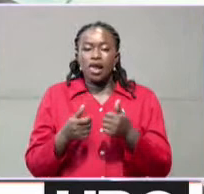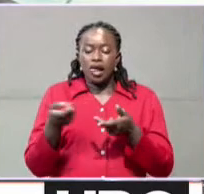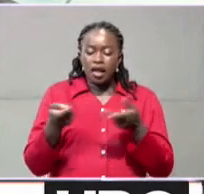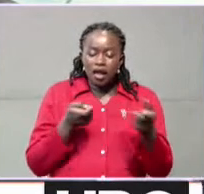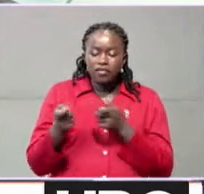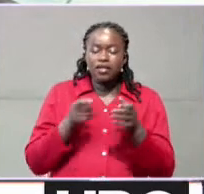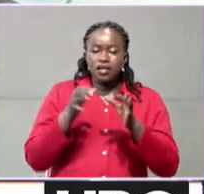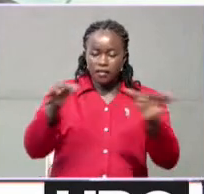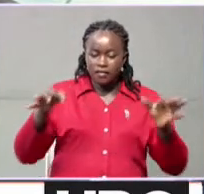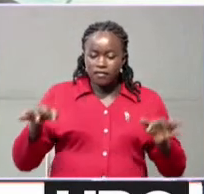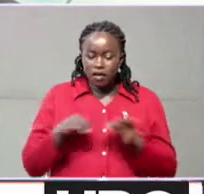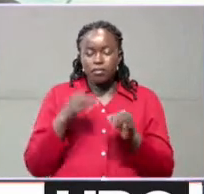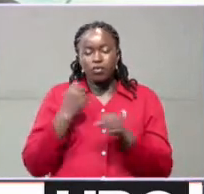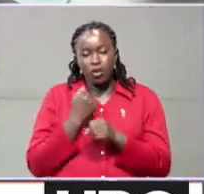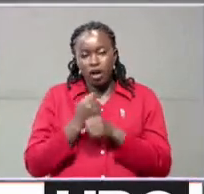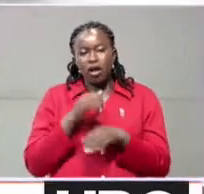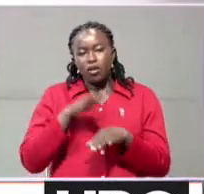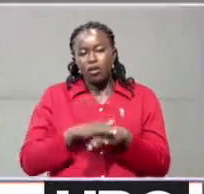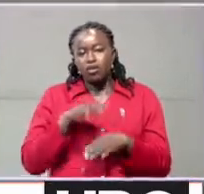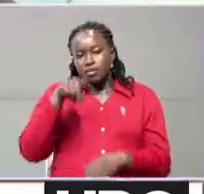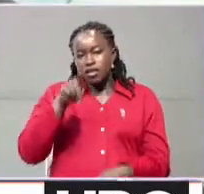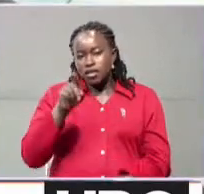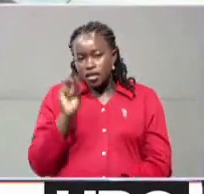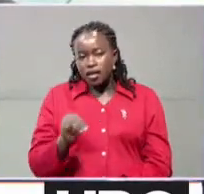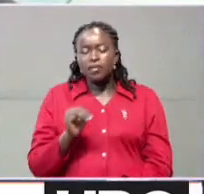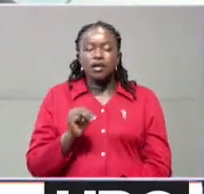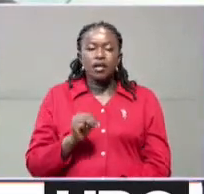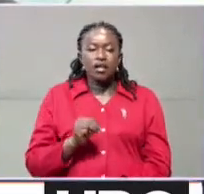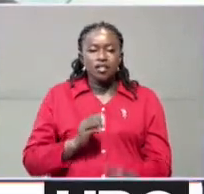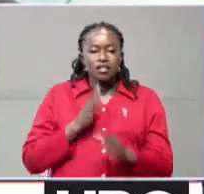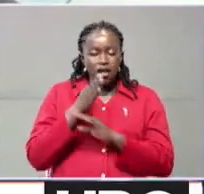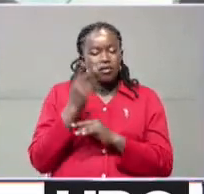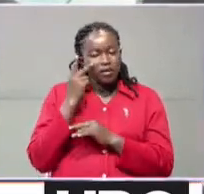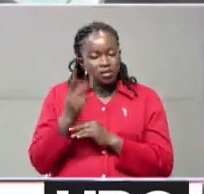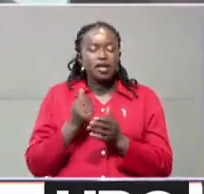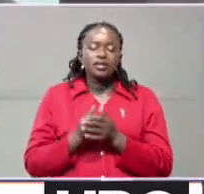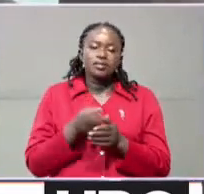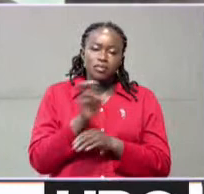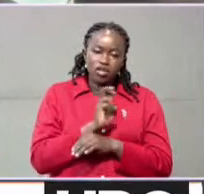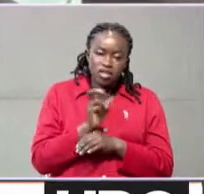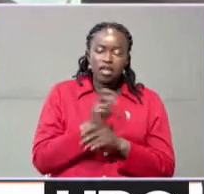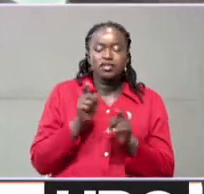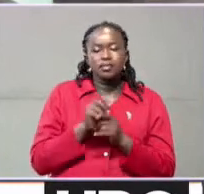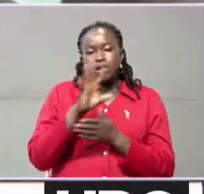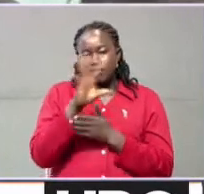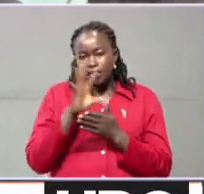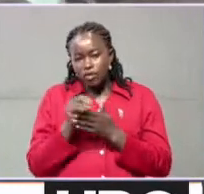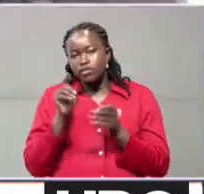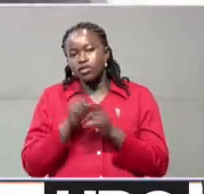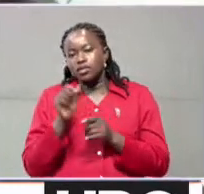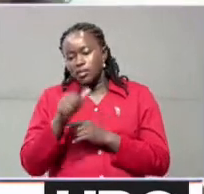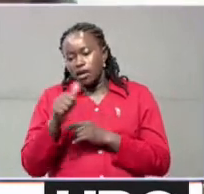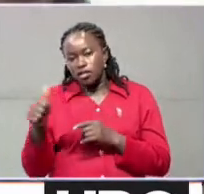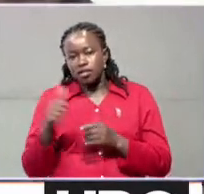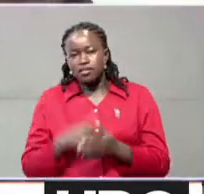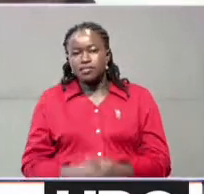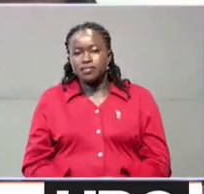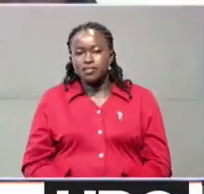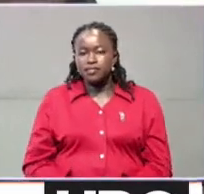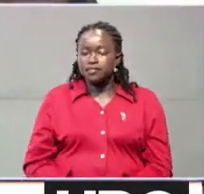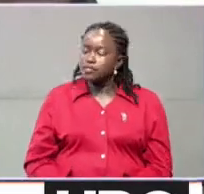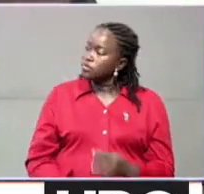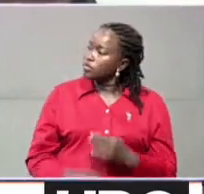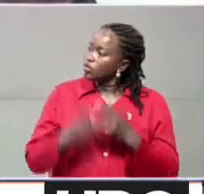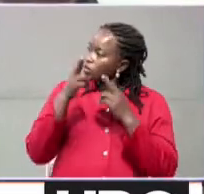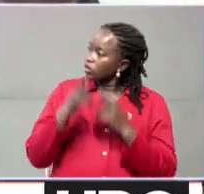framework on pdm the oversight function monitoring and evolution and many others here can i allow you